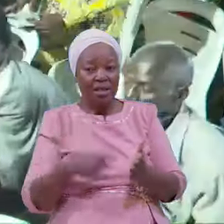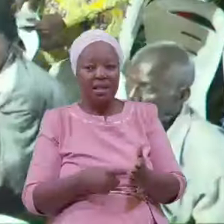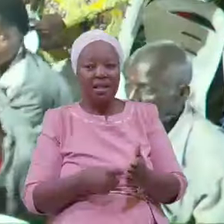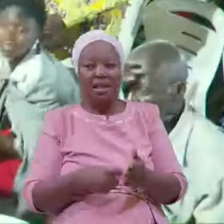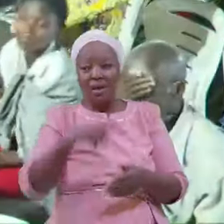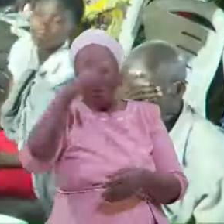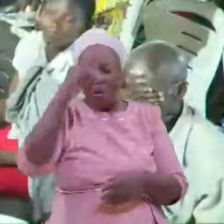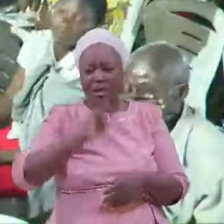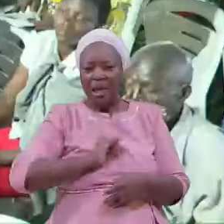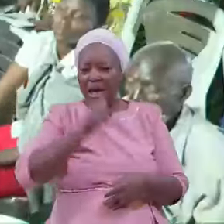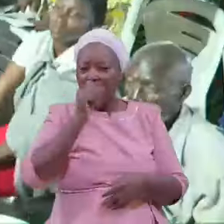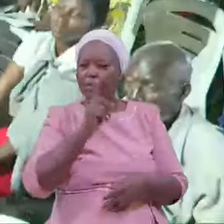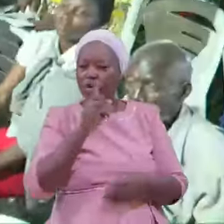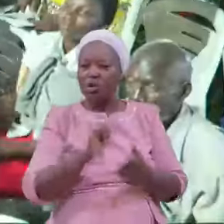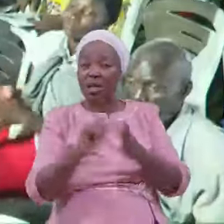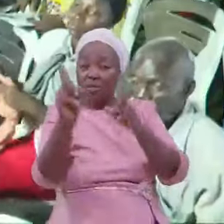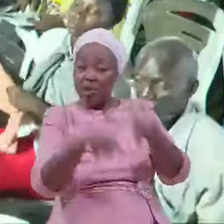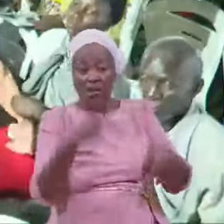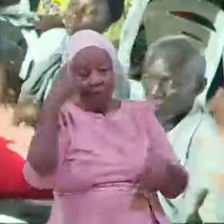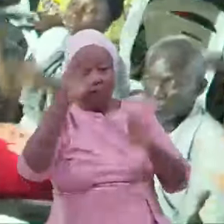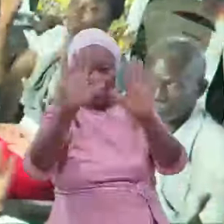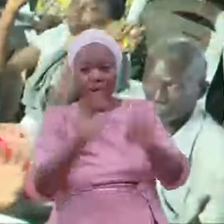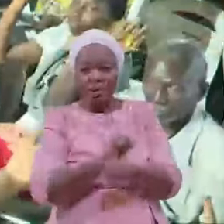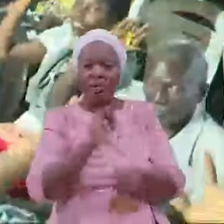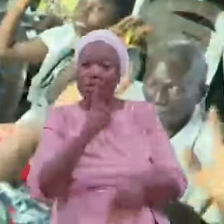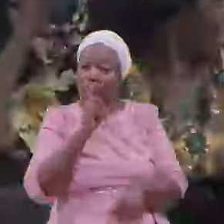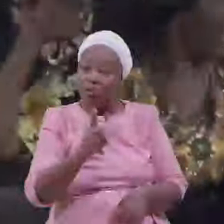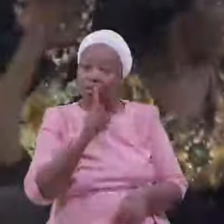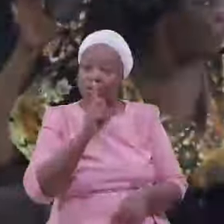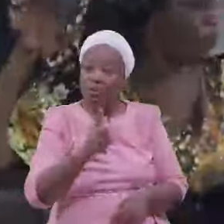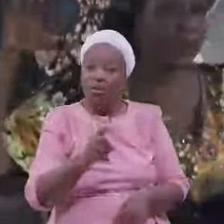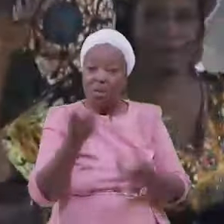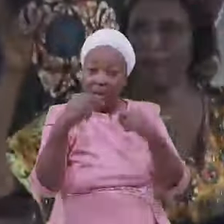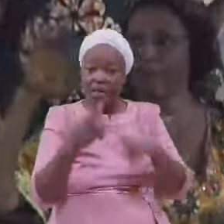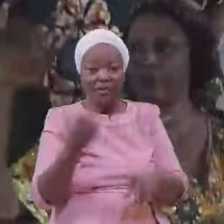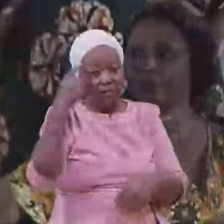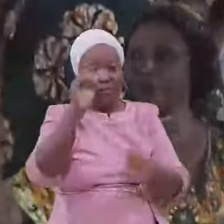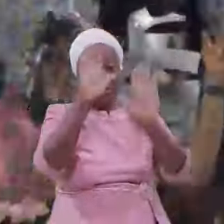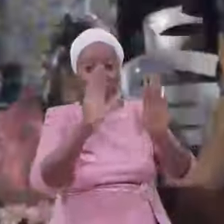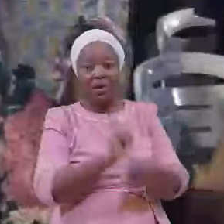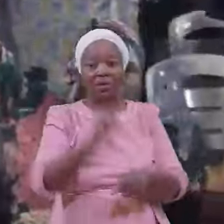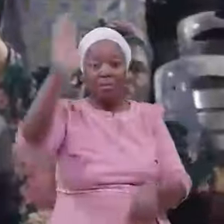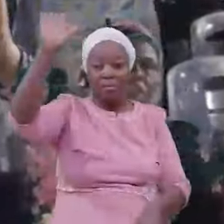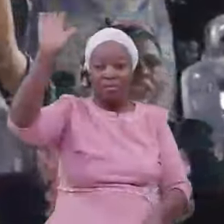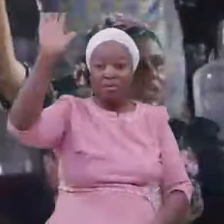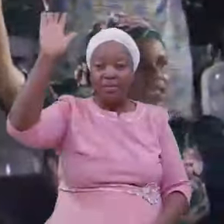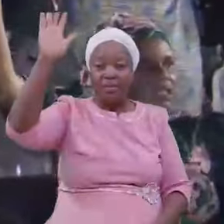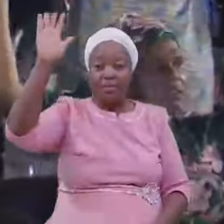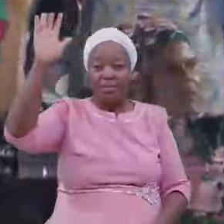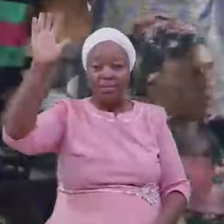miracle? If you came for miracle, can I see your hand up? I came for miracle. Let me see your hand up. Say, I came for